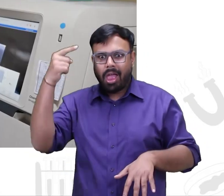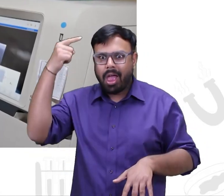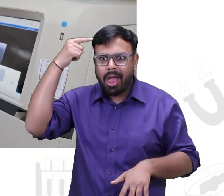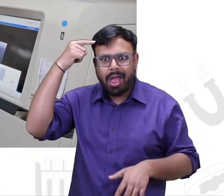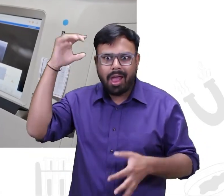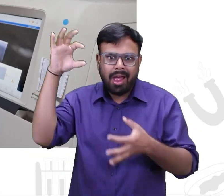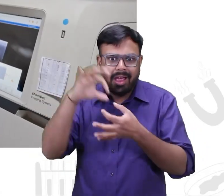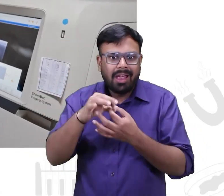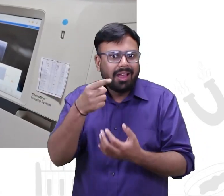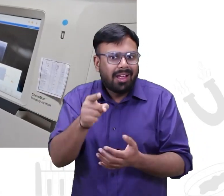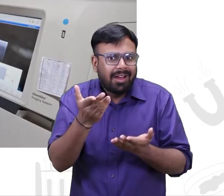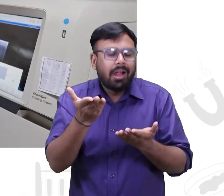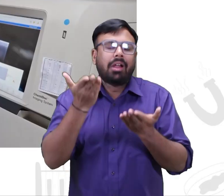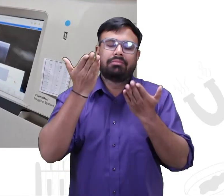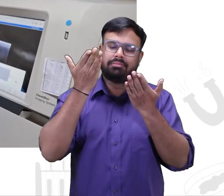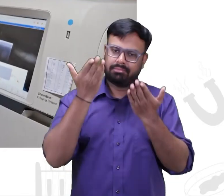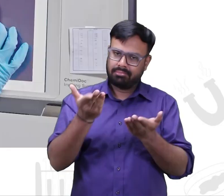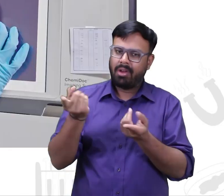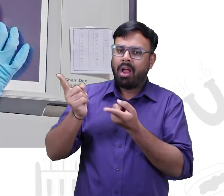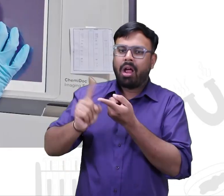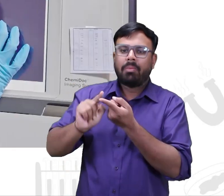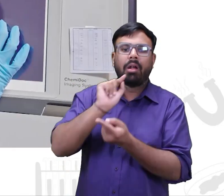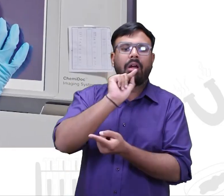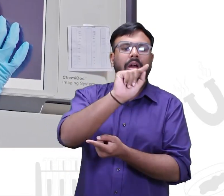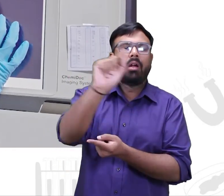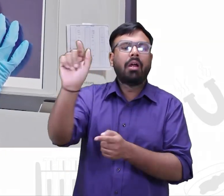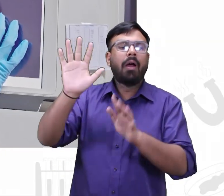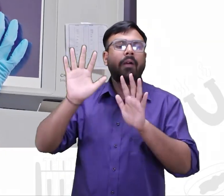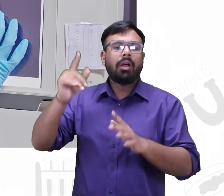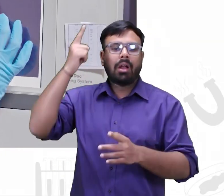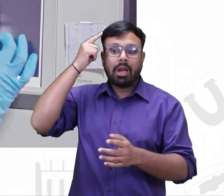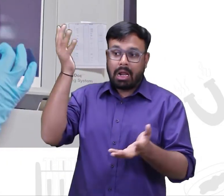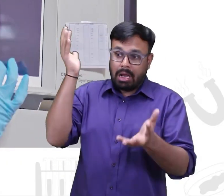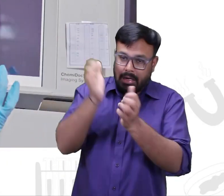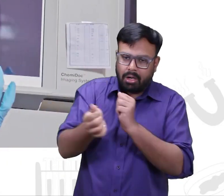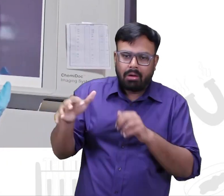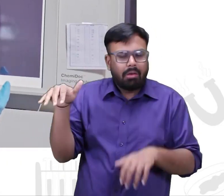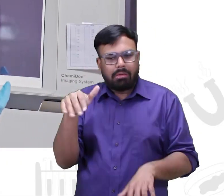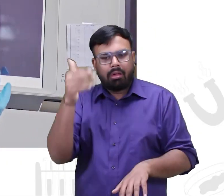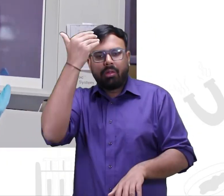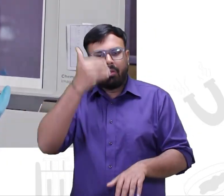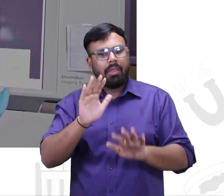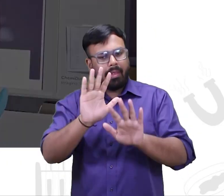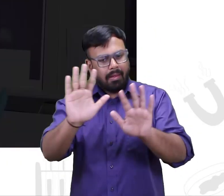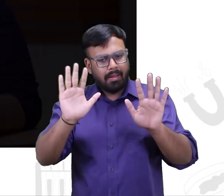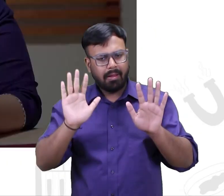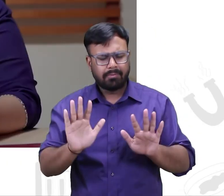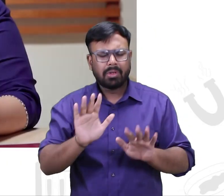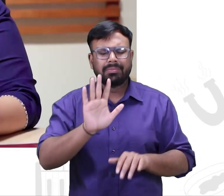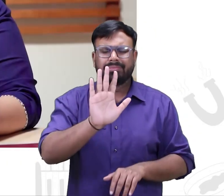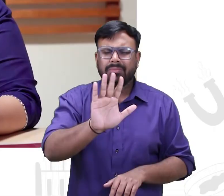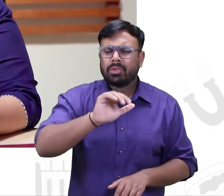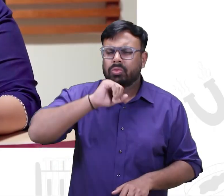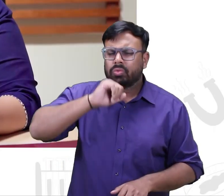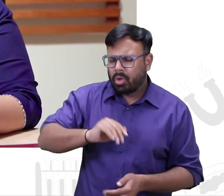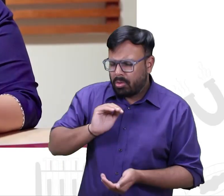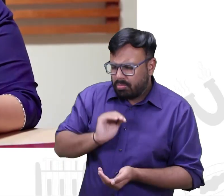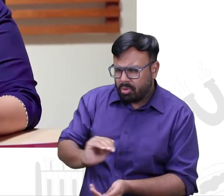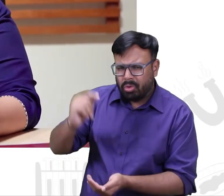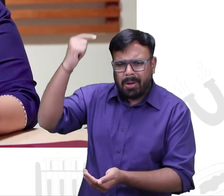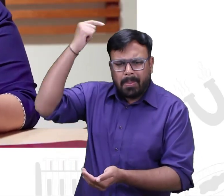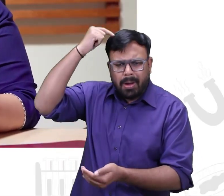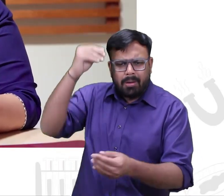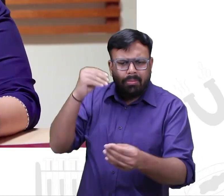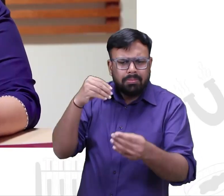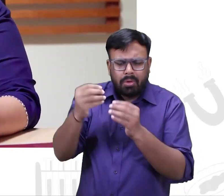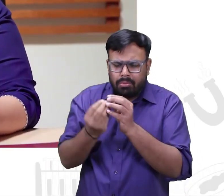with paralysis, right? So what happens in such cases is the axons get severed, they get injured. And while young neurons, pretty much